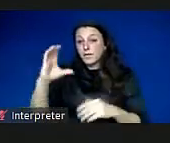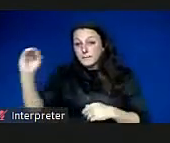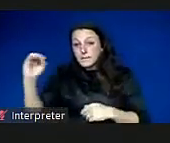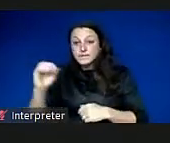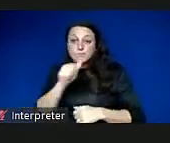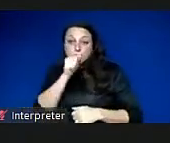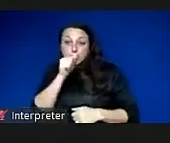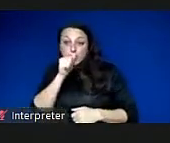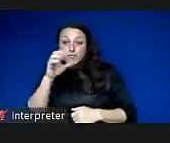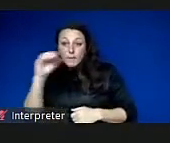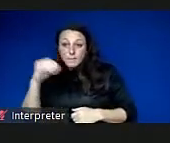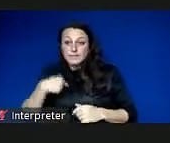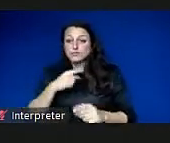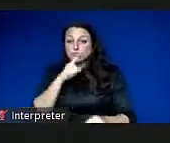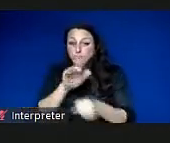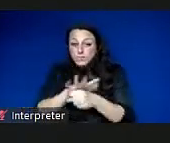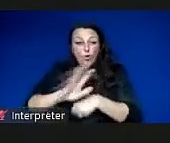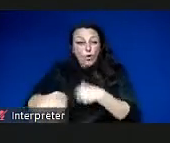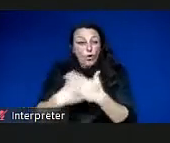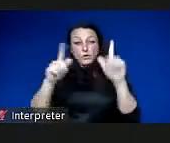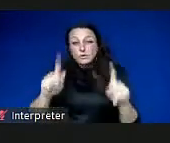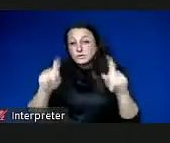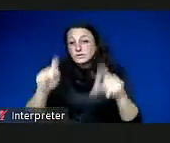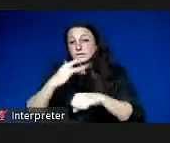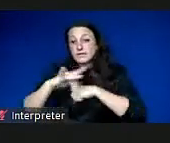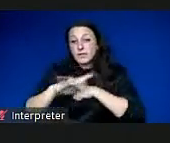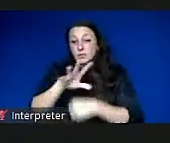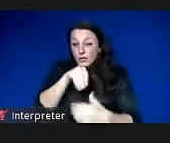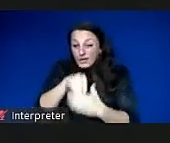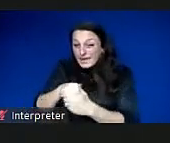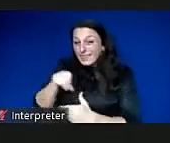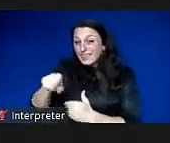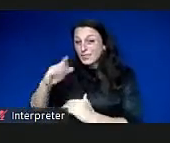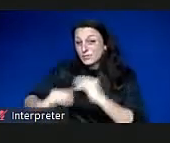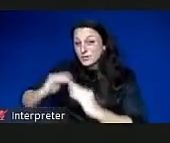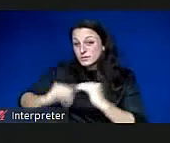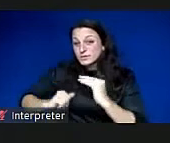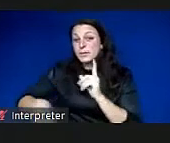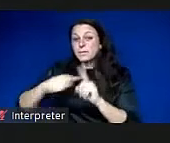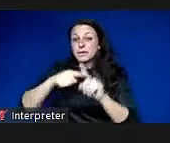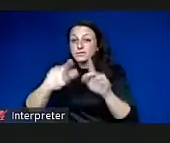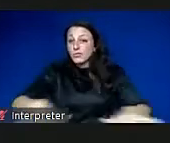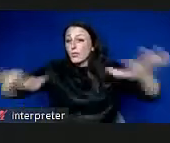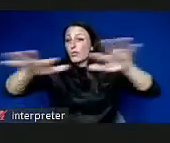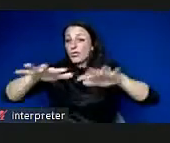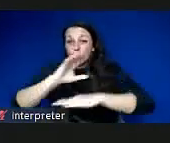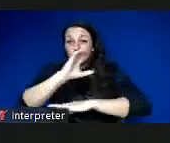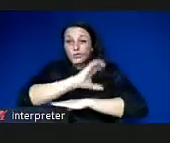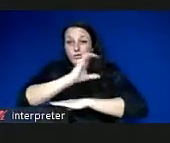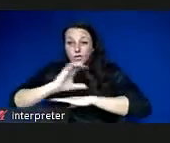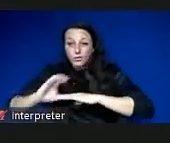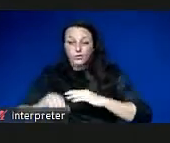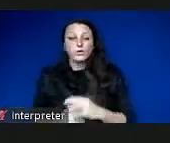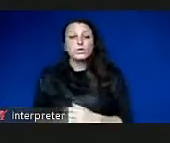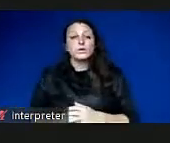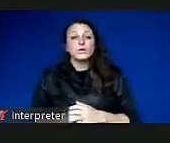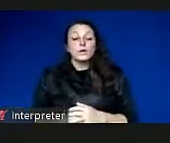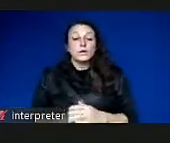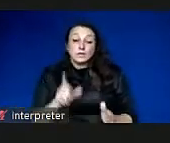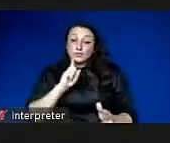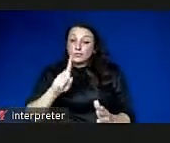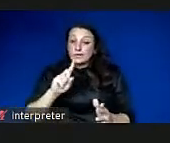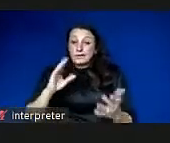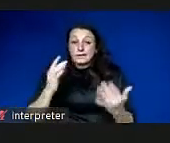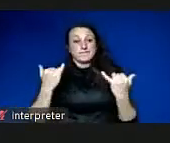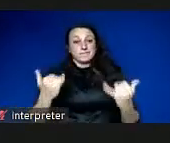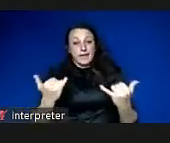the testing available both within these facilities and across the state. And so, that really brings us to date, and now